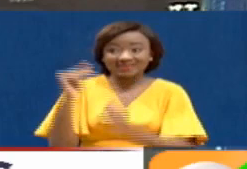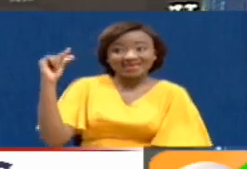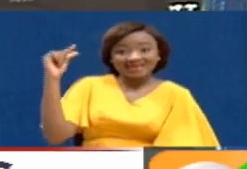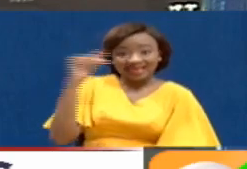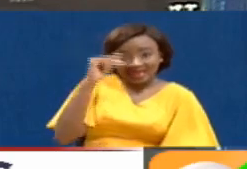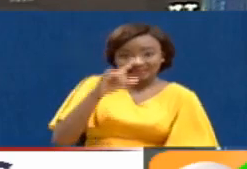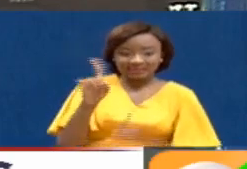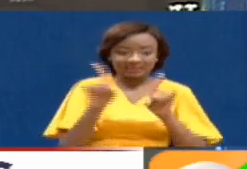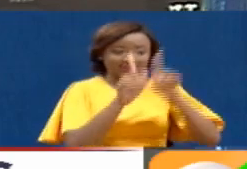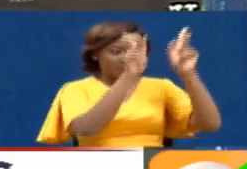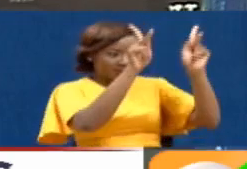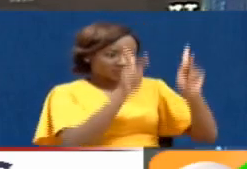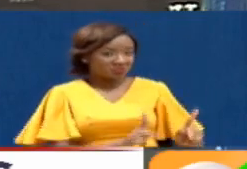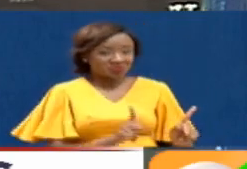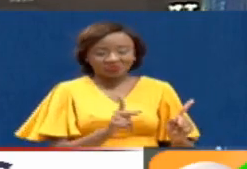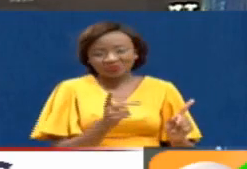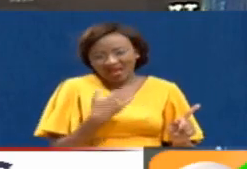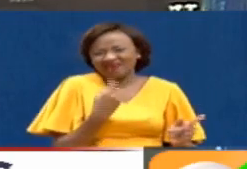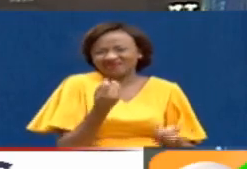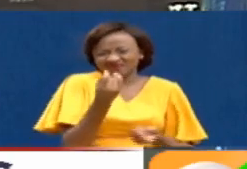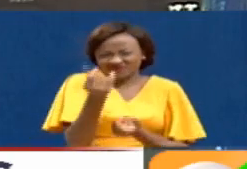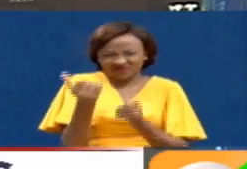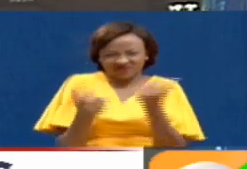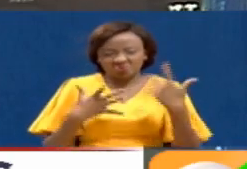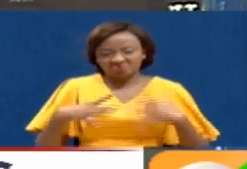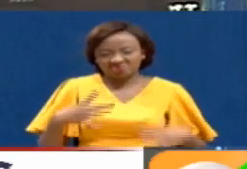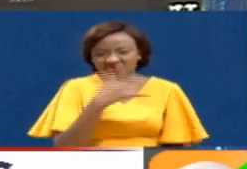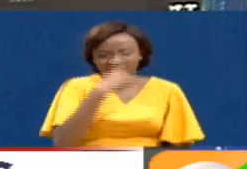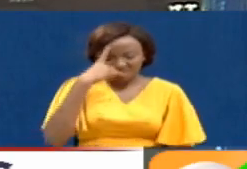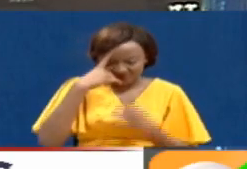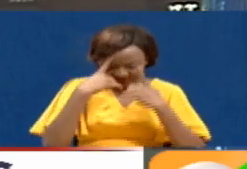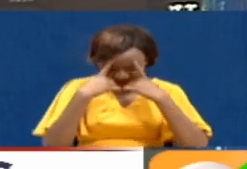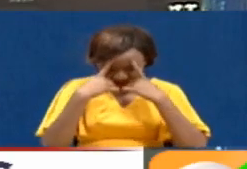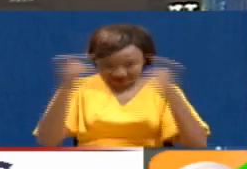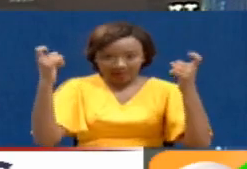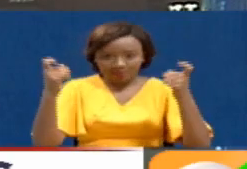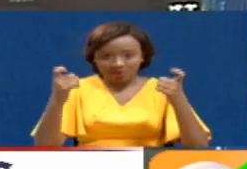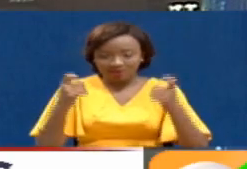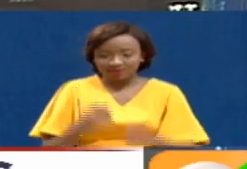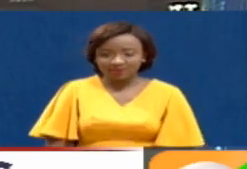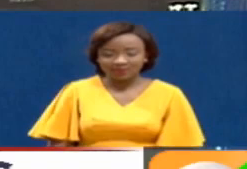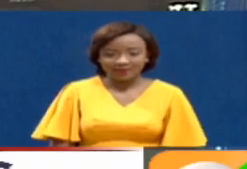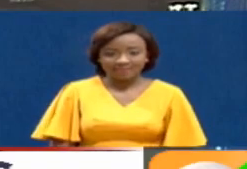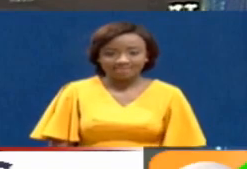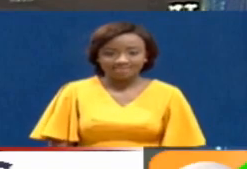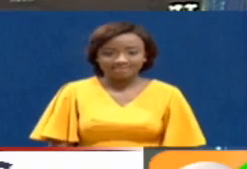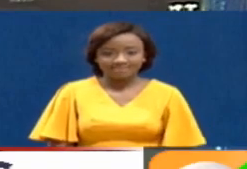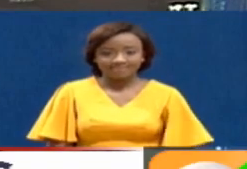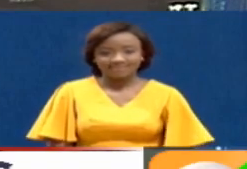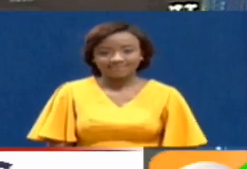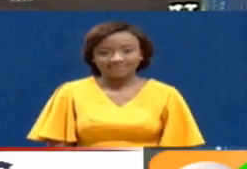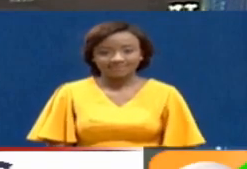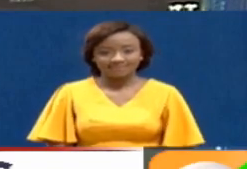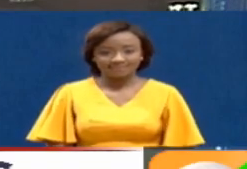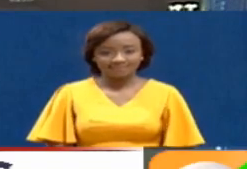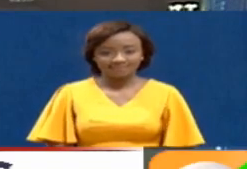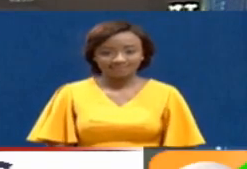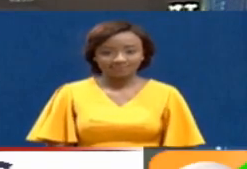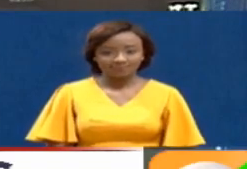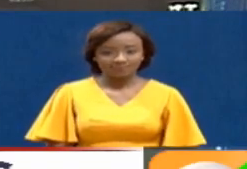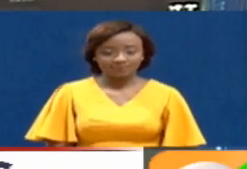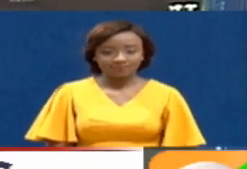and Kisumu towns, there are a few residents who seem to think abiding by these guidelines is at best